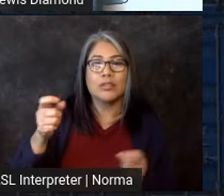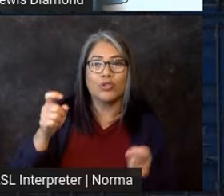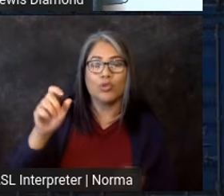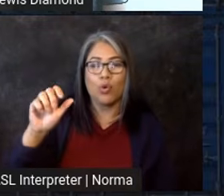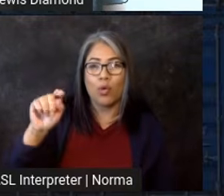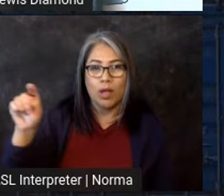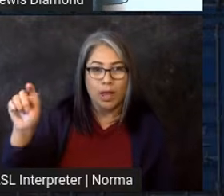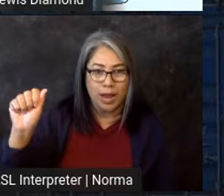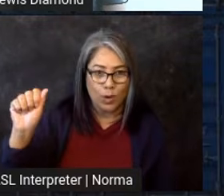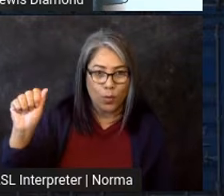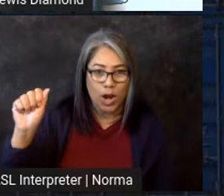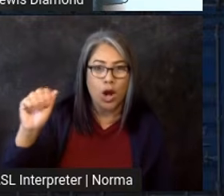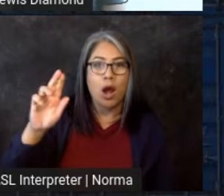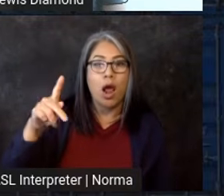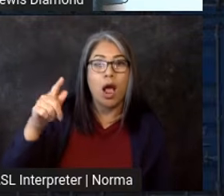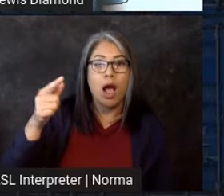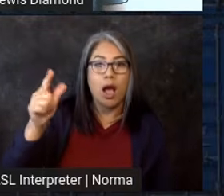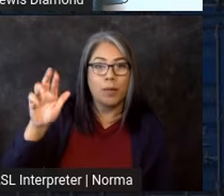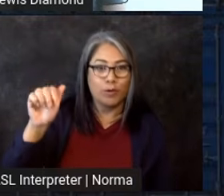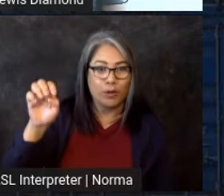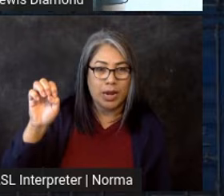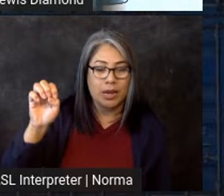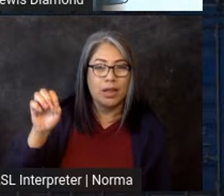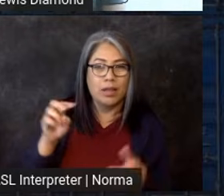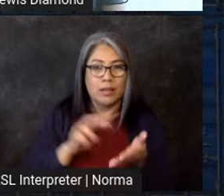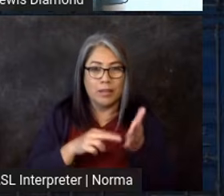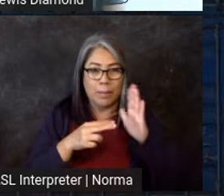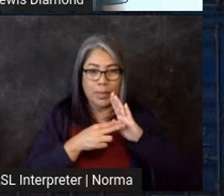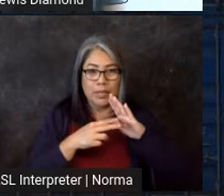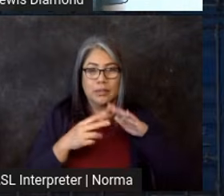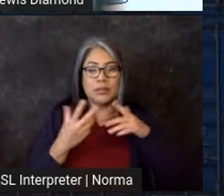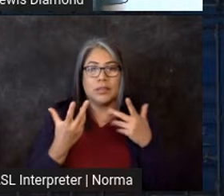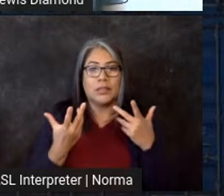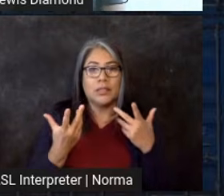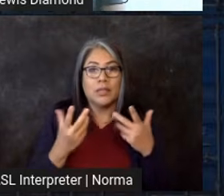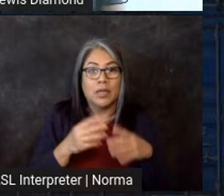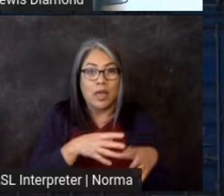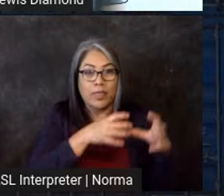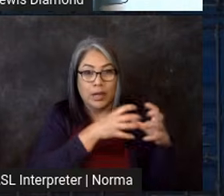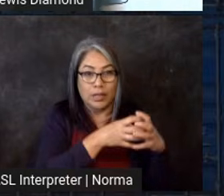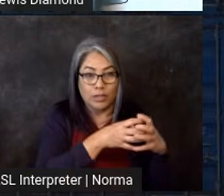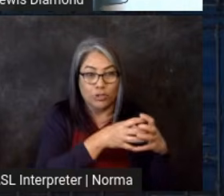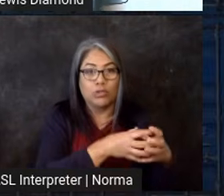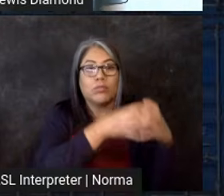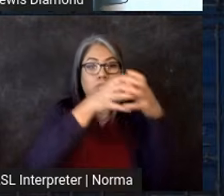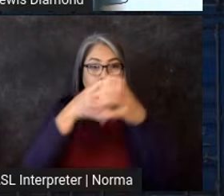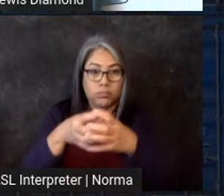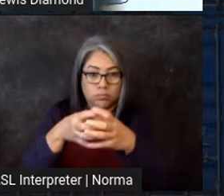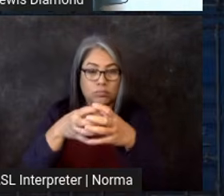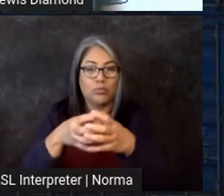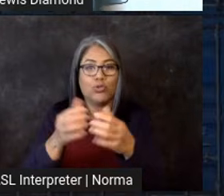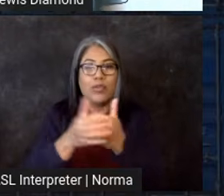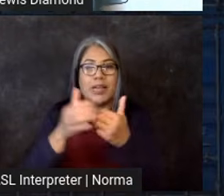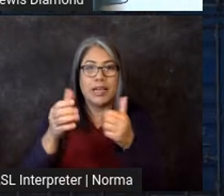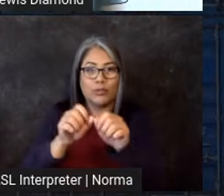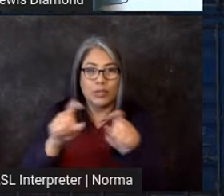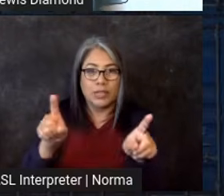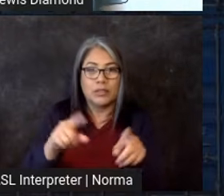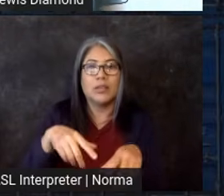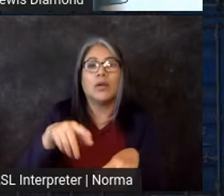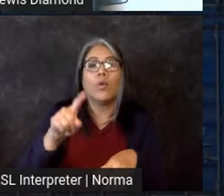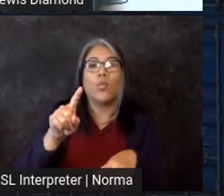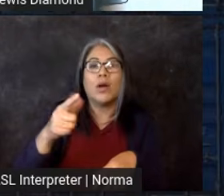that's essentially moving the cluster to the next release, or the release 1.21.33 in this